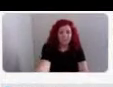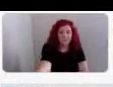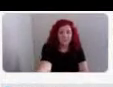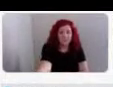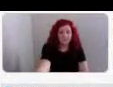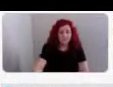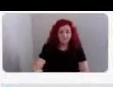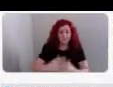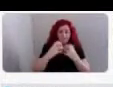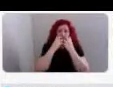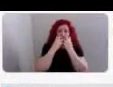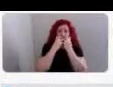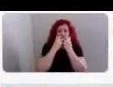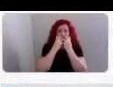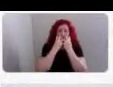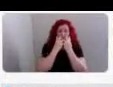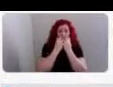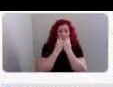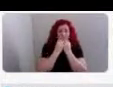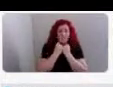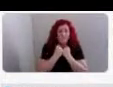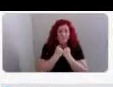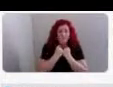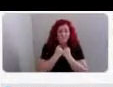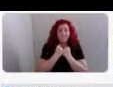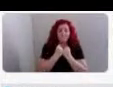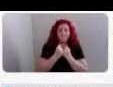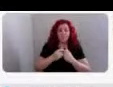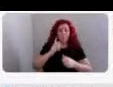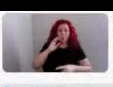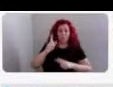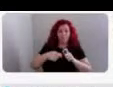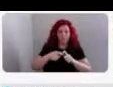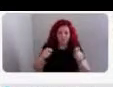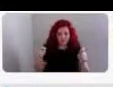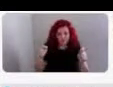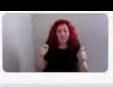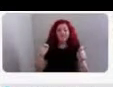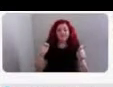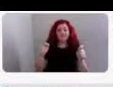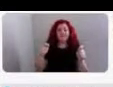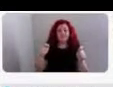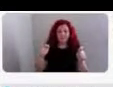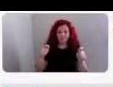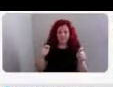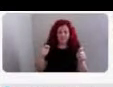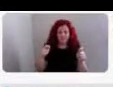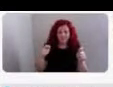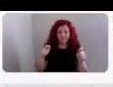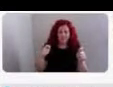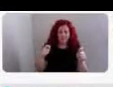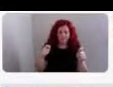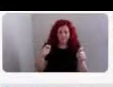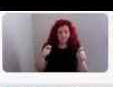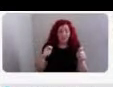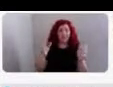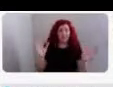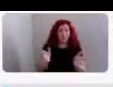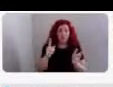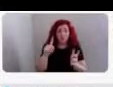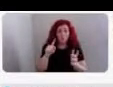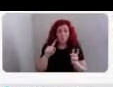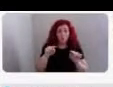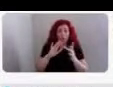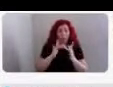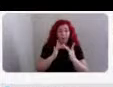valuable we're gonna move to adjourn i encourage uh everybody to please go online and you could